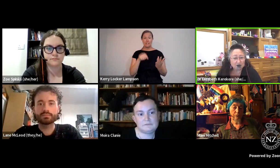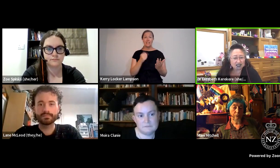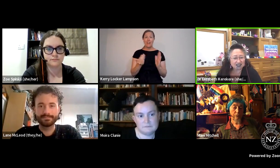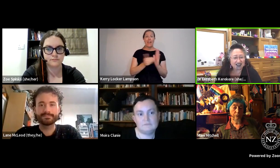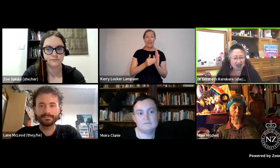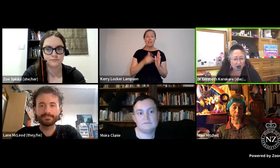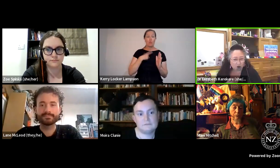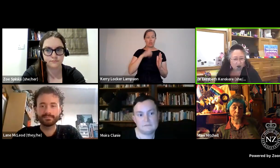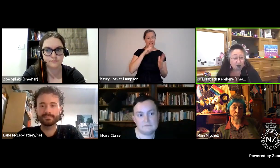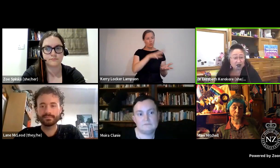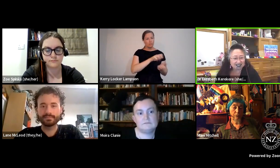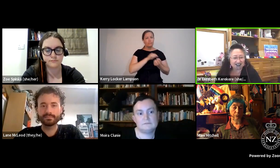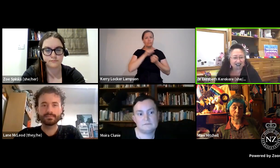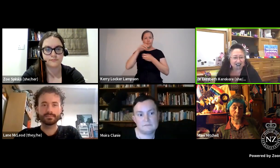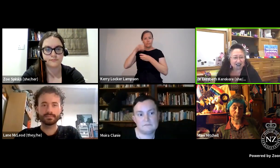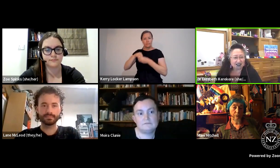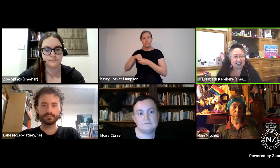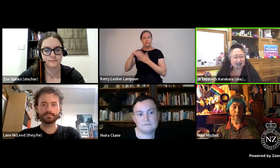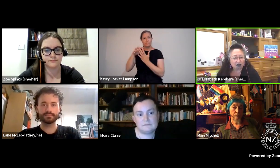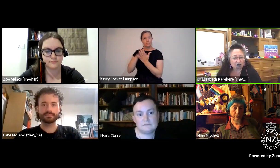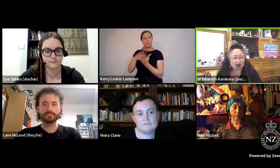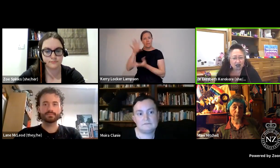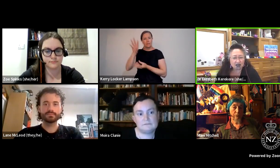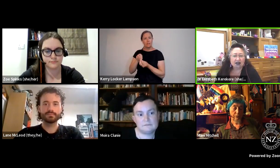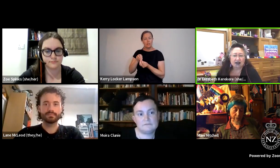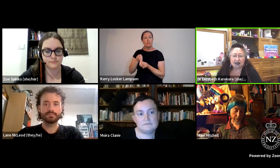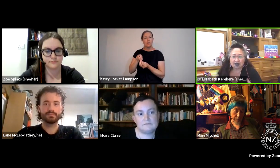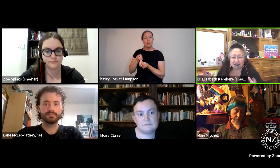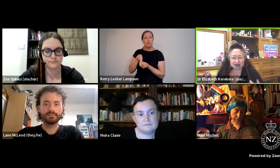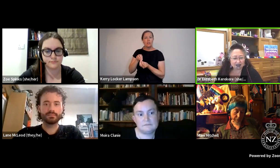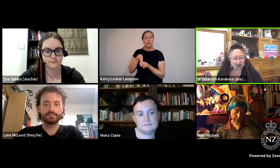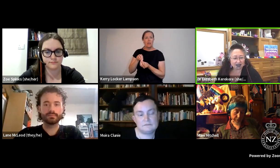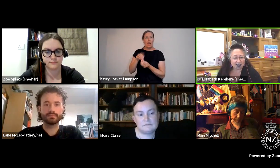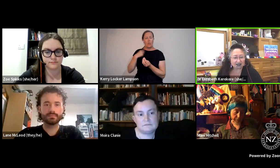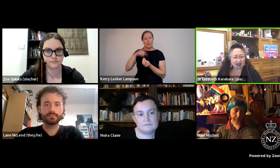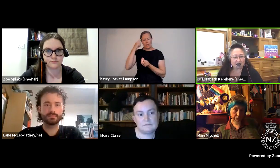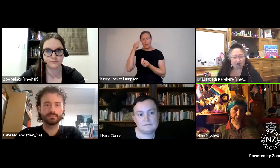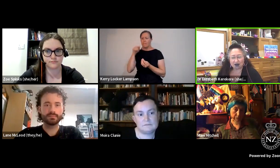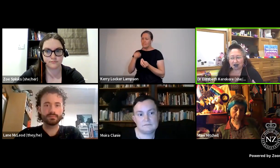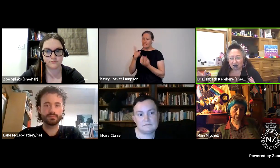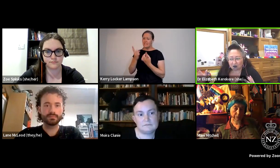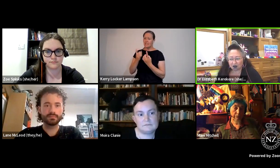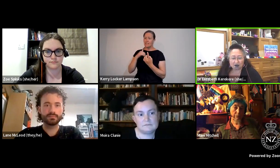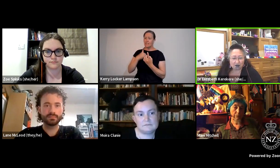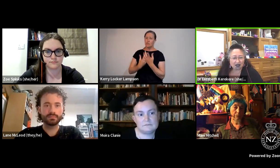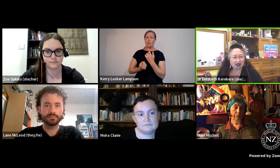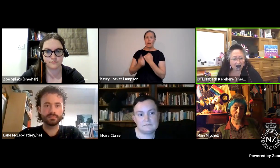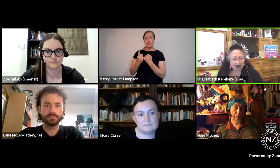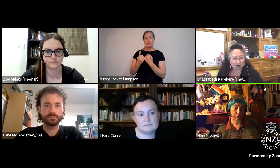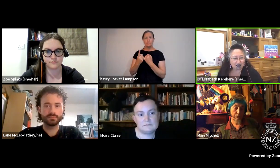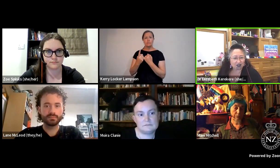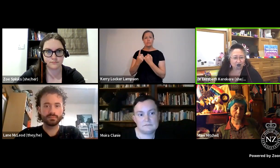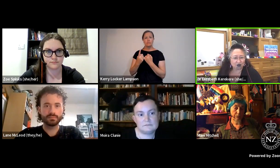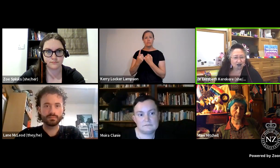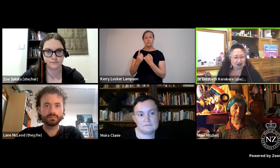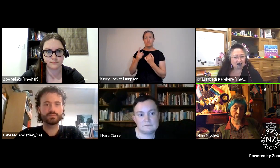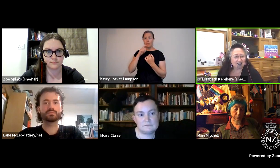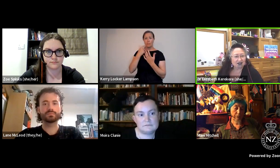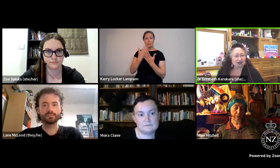and it will be seen and we will discuss it and say, right, does this thing that needs to happen, will the bill allow it